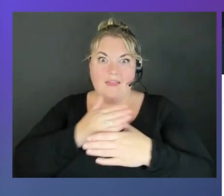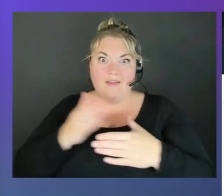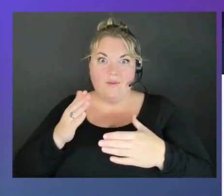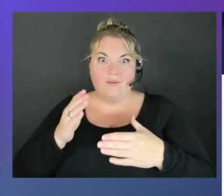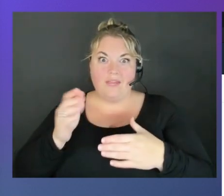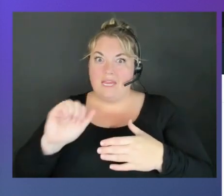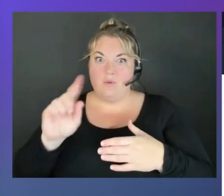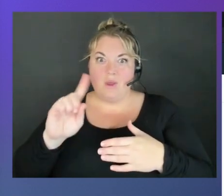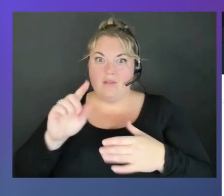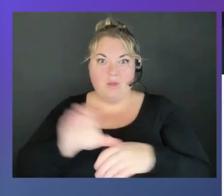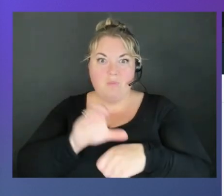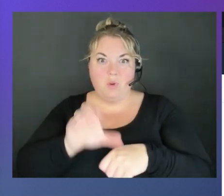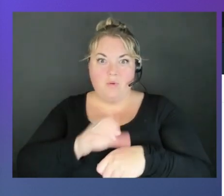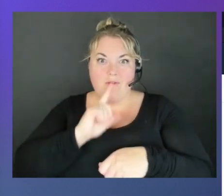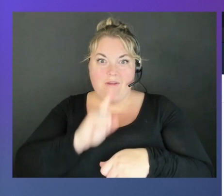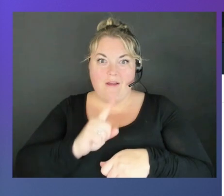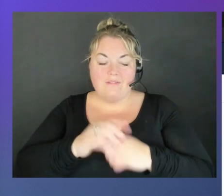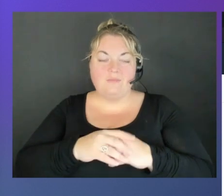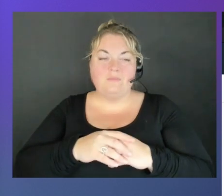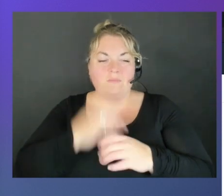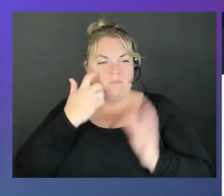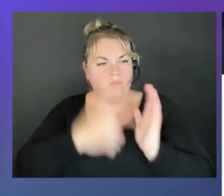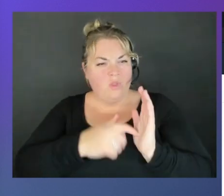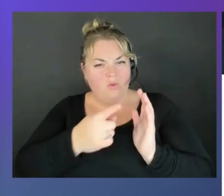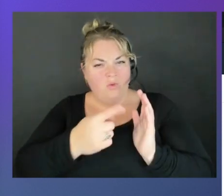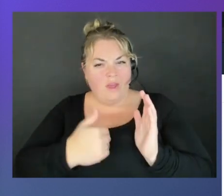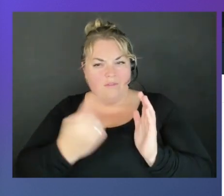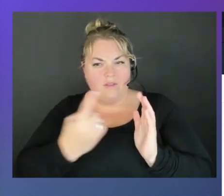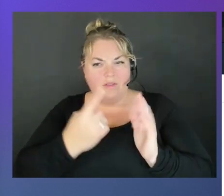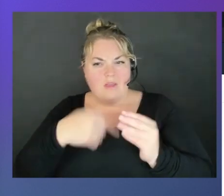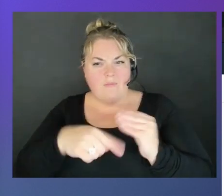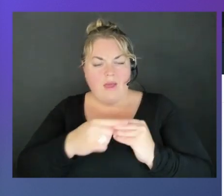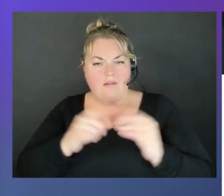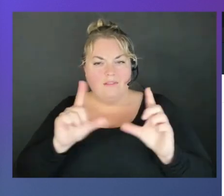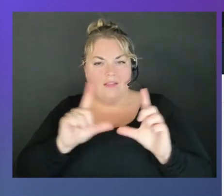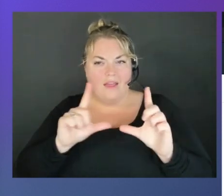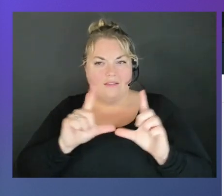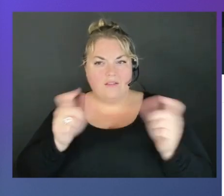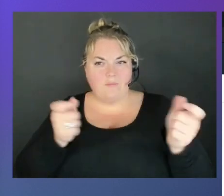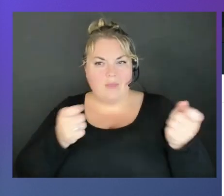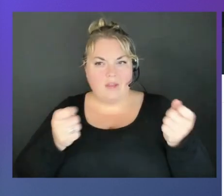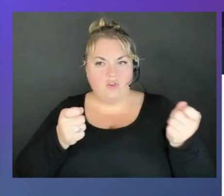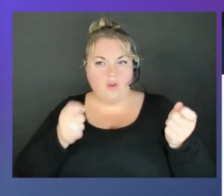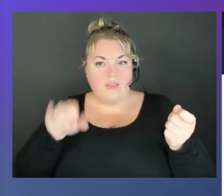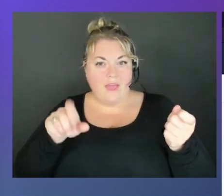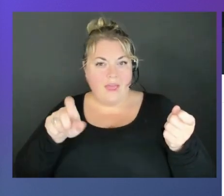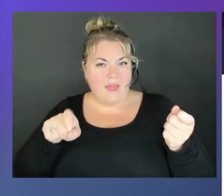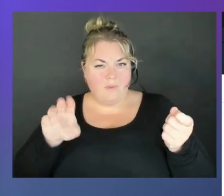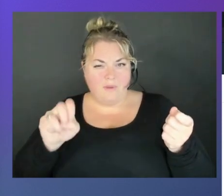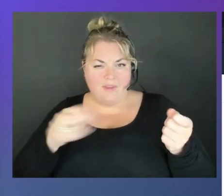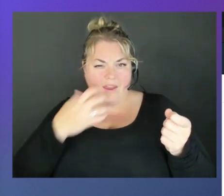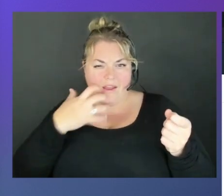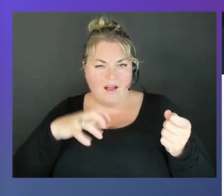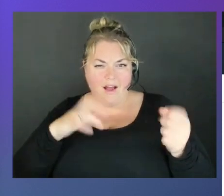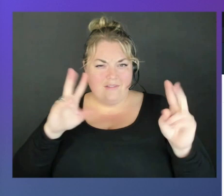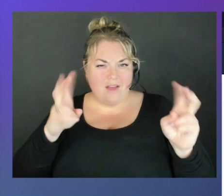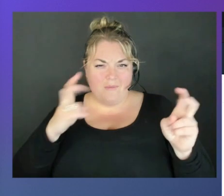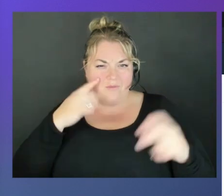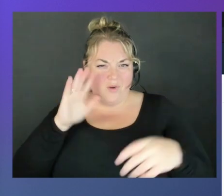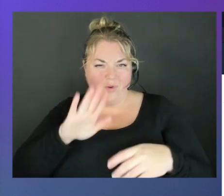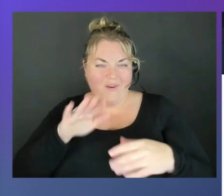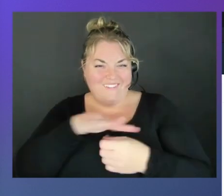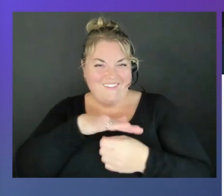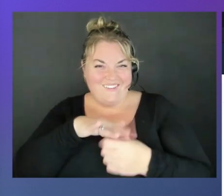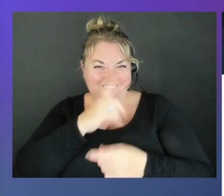Yeah. So I noticed you got something up about License Manager. This has got to be a very, very hot topic in your segment, in your patch.